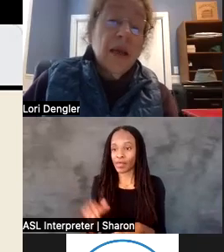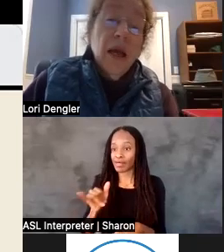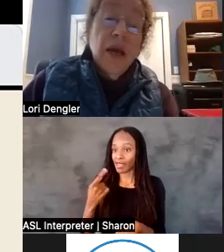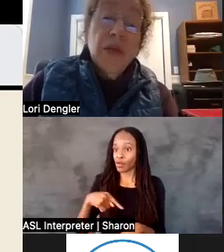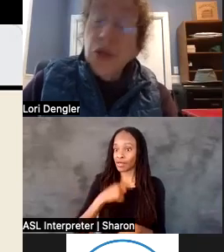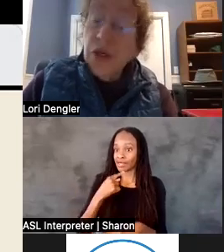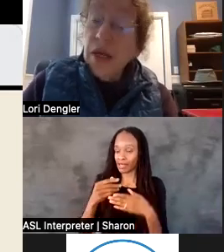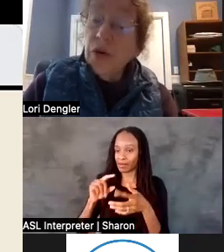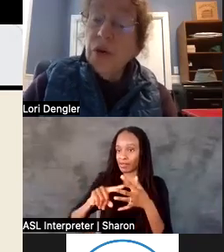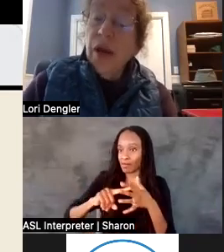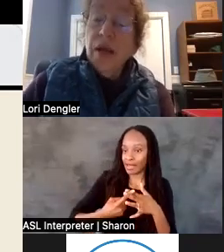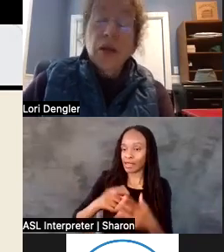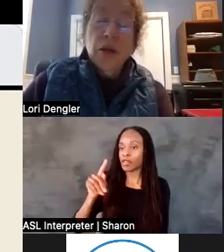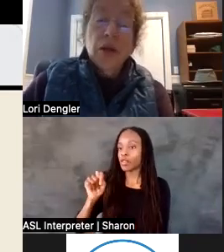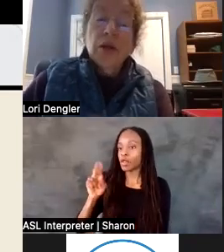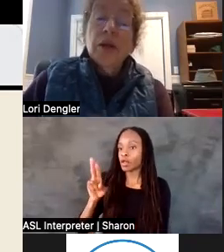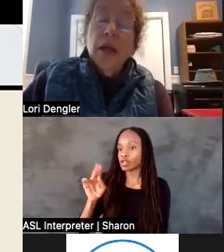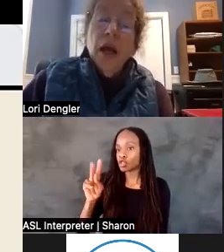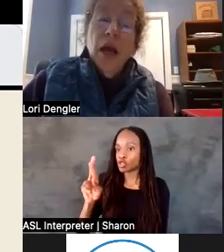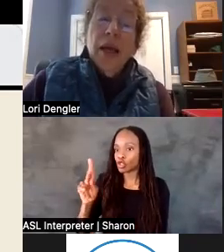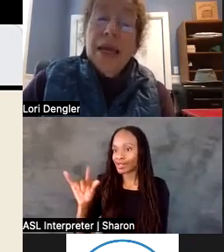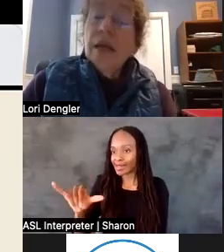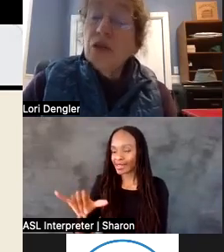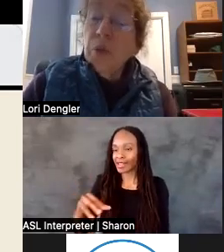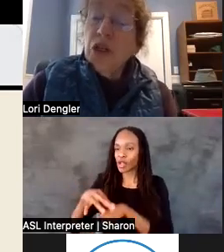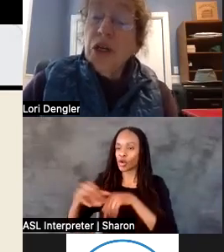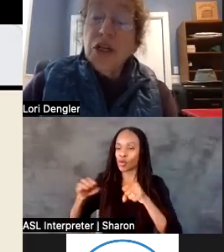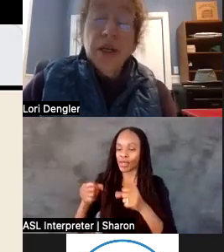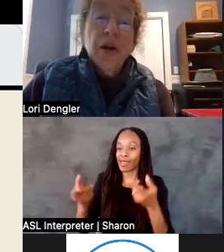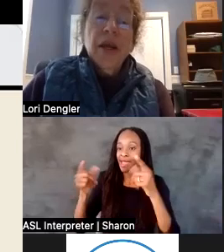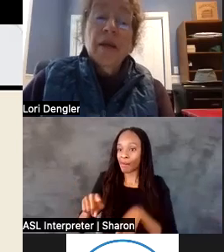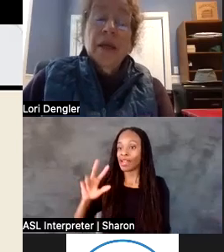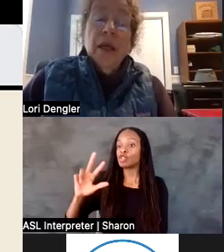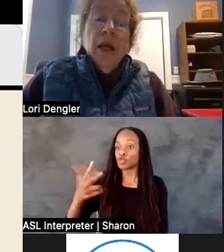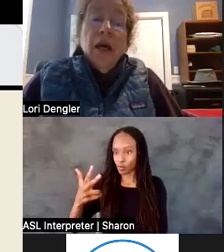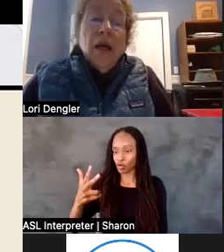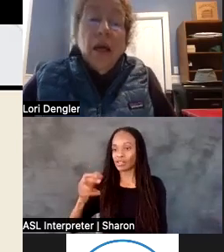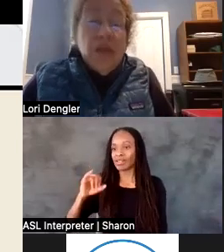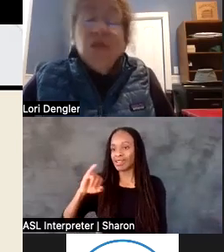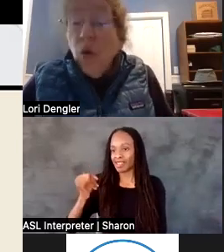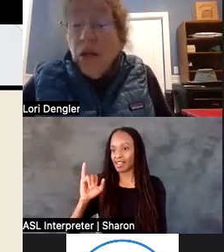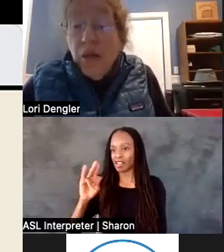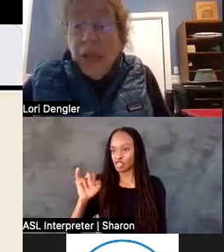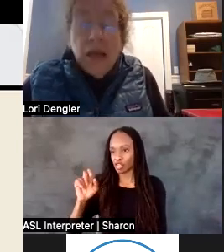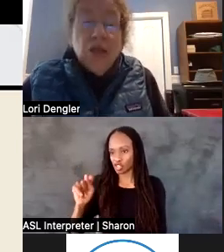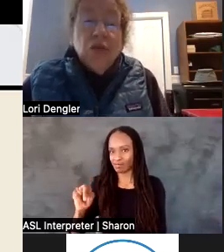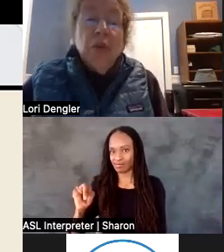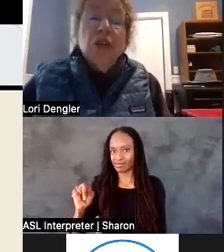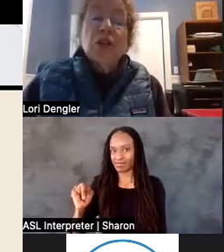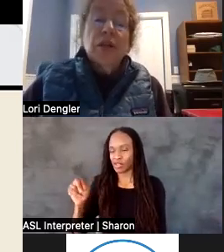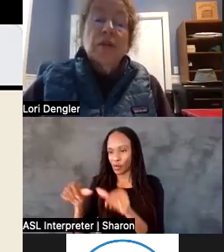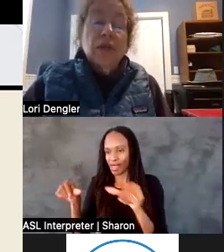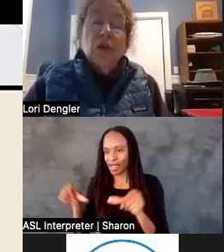beginning, the Turkey earthquake occurred in a triple junction area, an even more complex